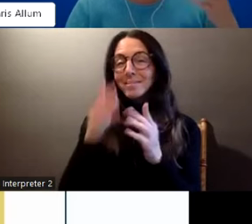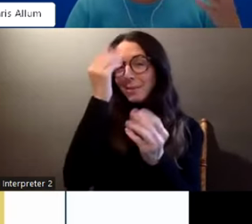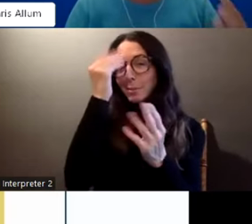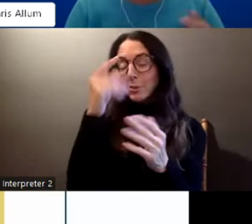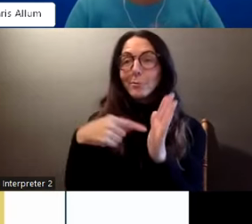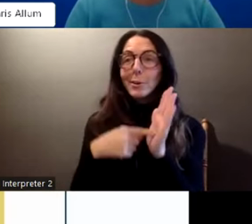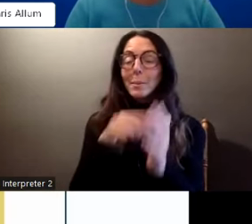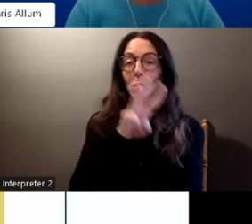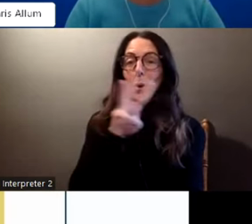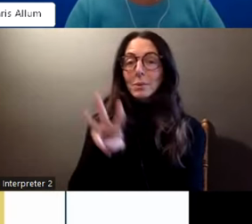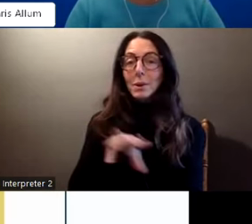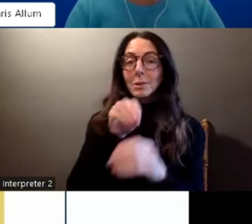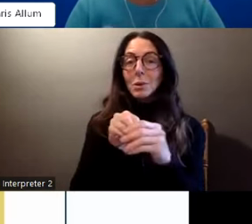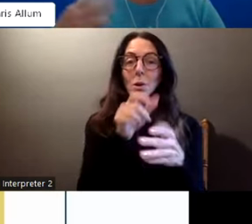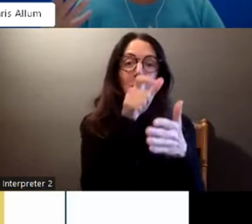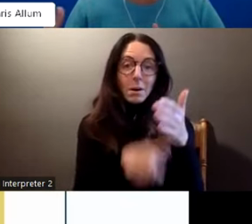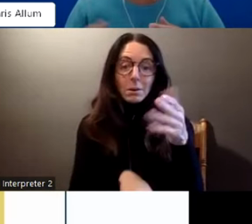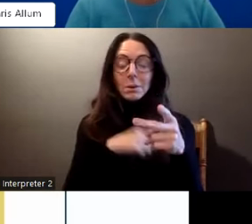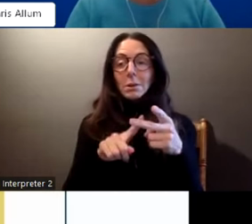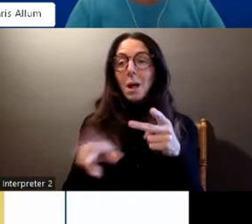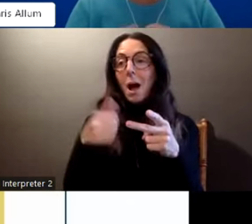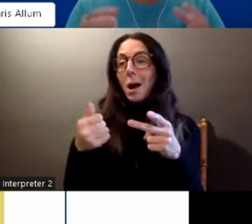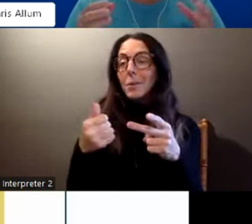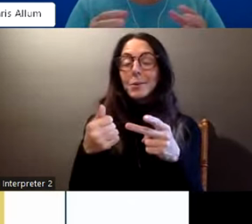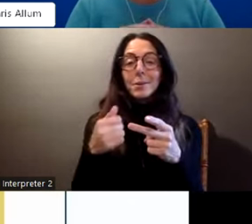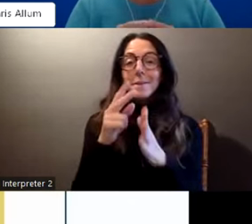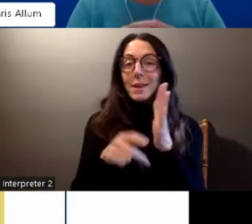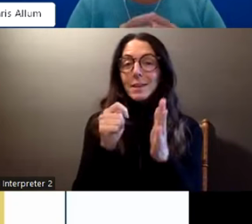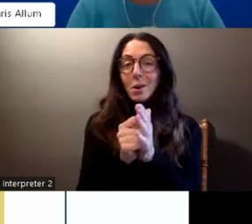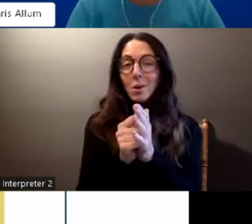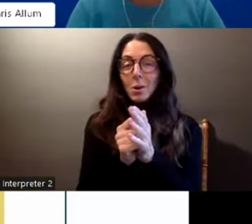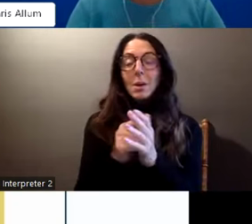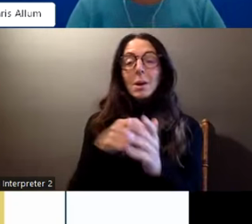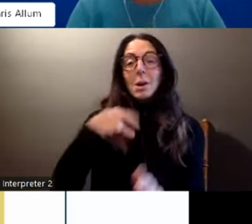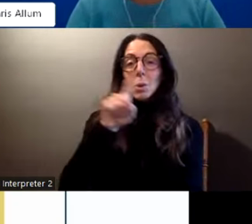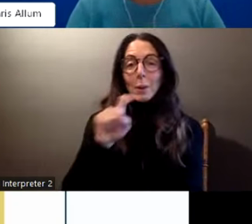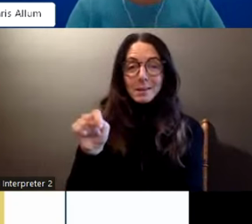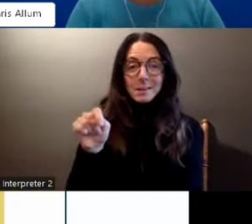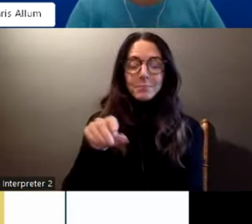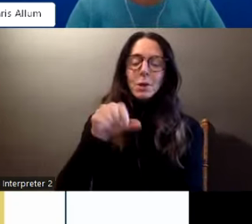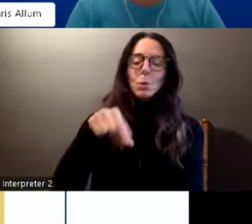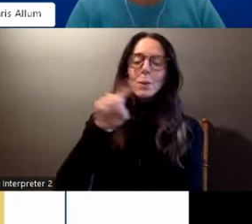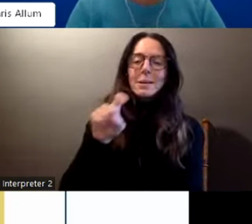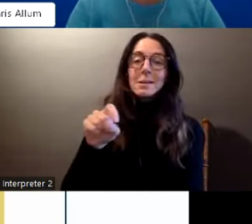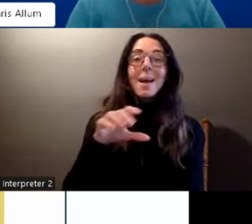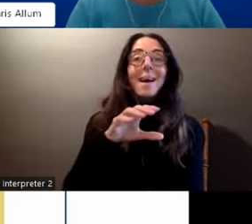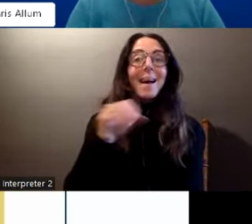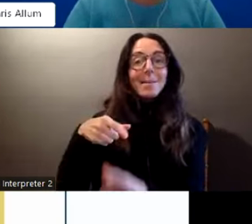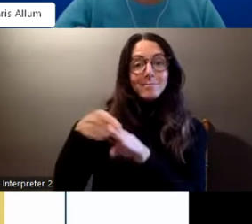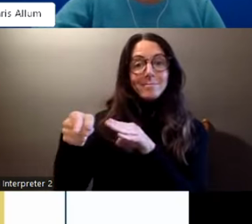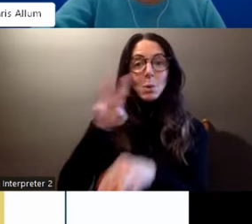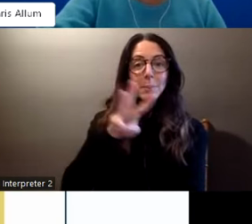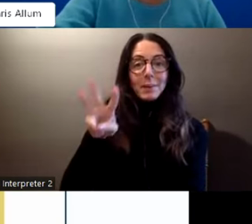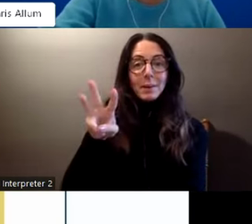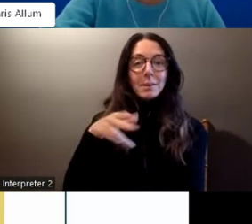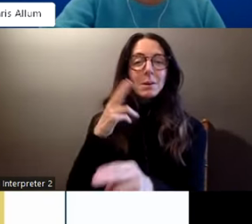website. We have another crypto video. We have a crypto quiz. And of course, we have a website called